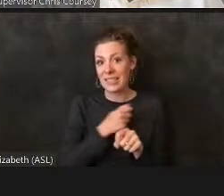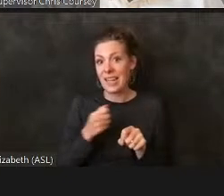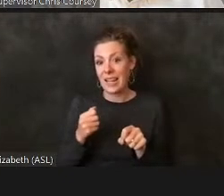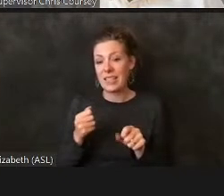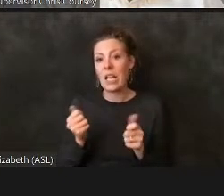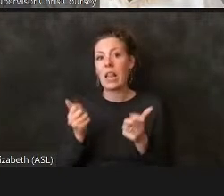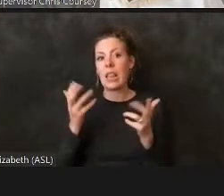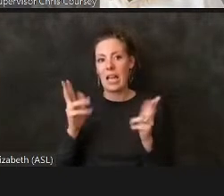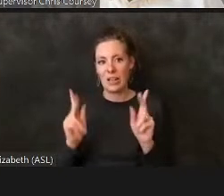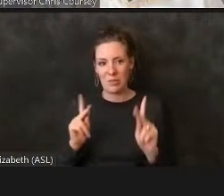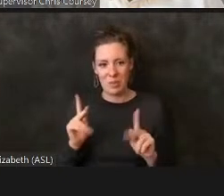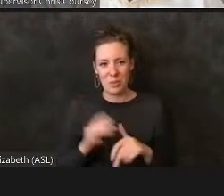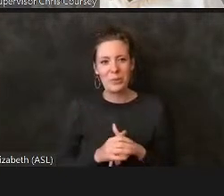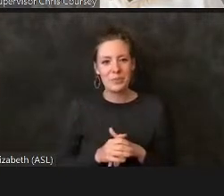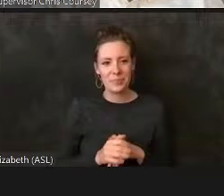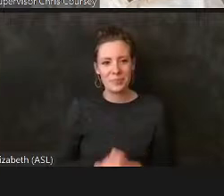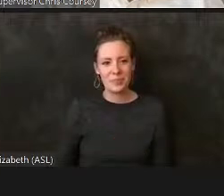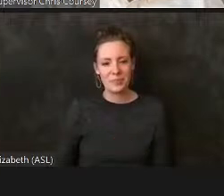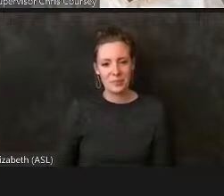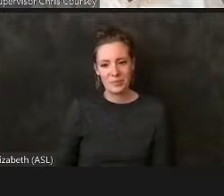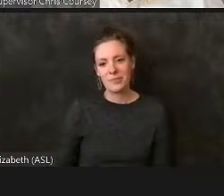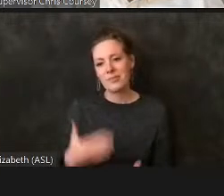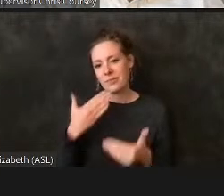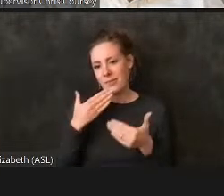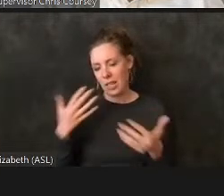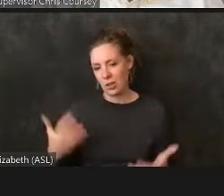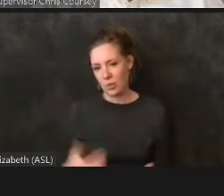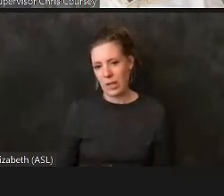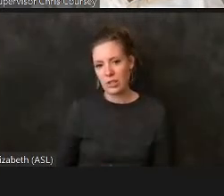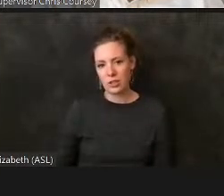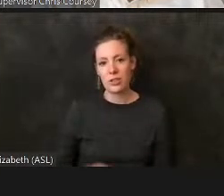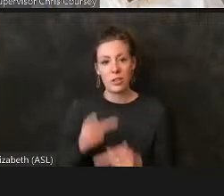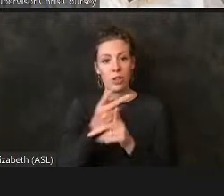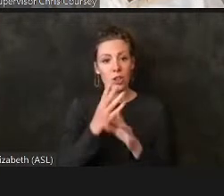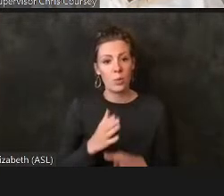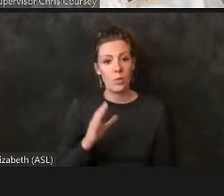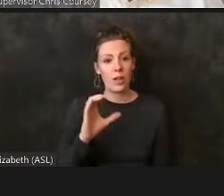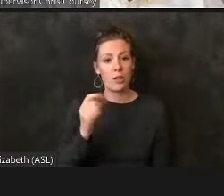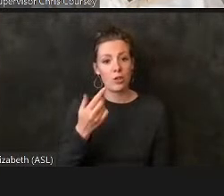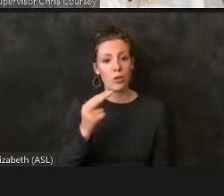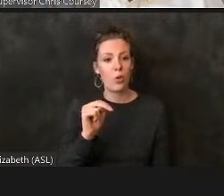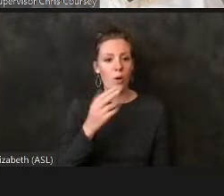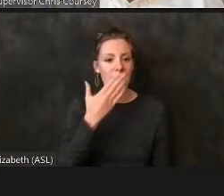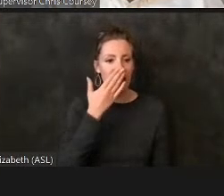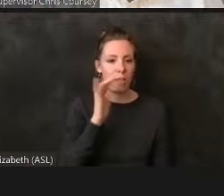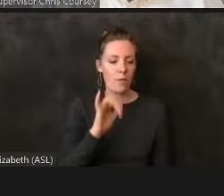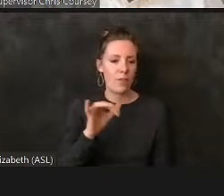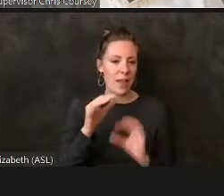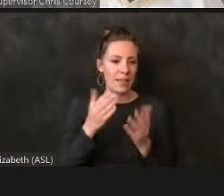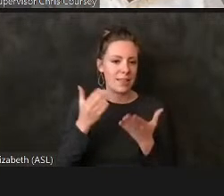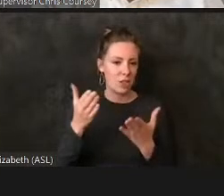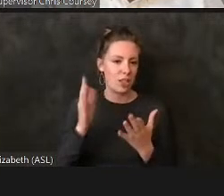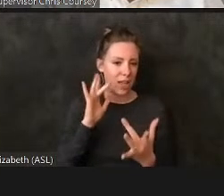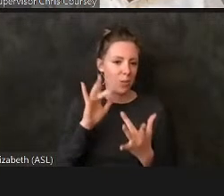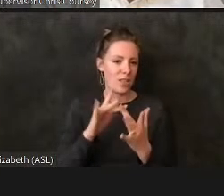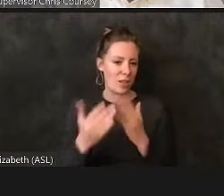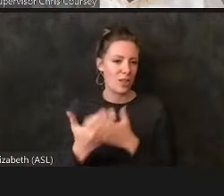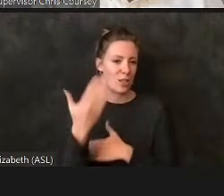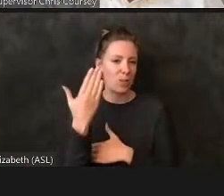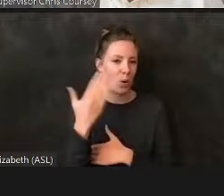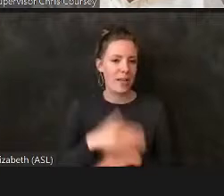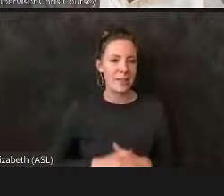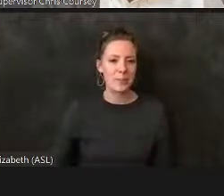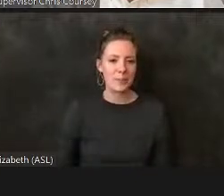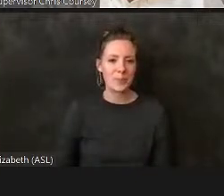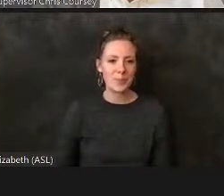of our population. Thank you. Supervisor Gorin, thanks for that suggestion. I did reach out to them this morning. I'm waiting for